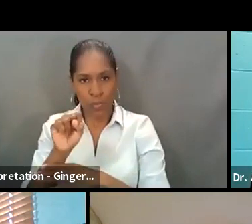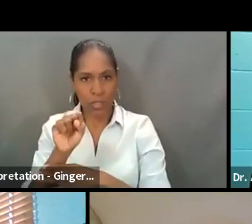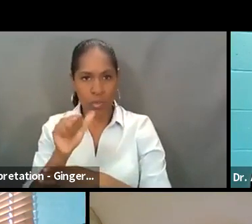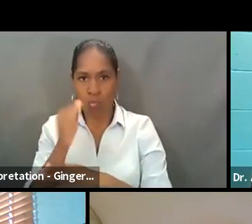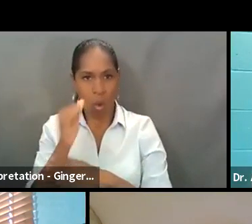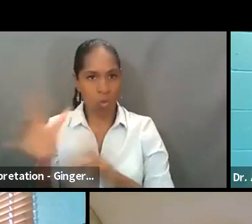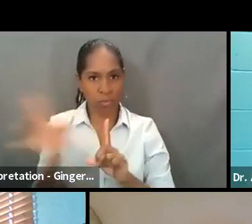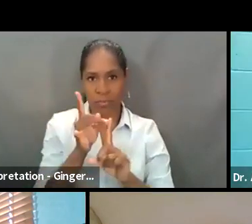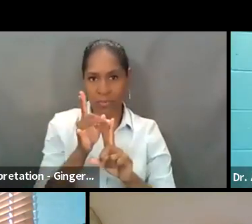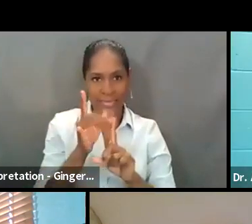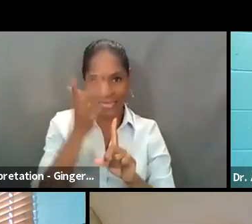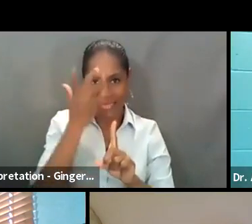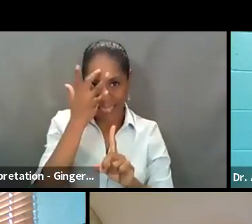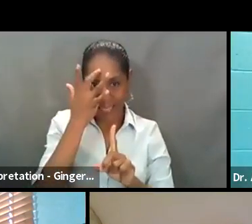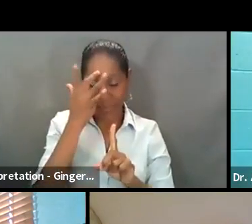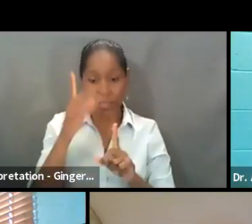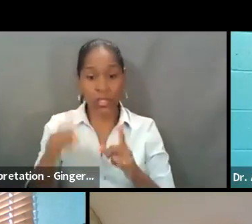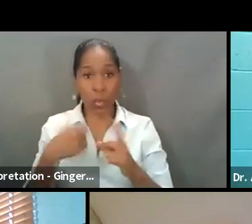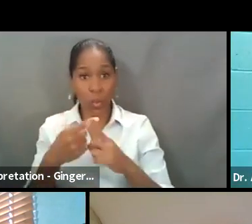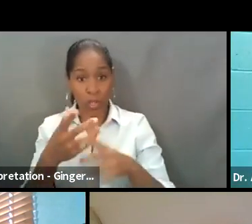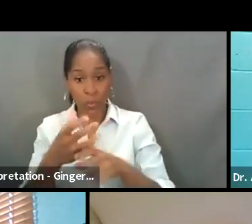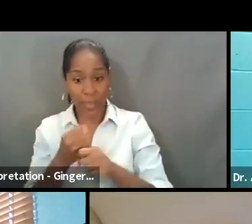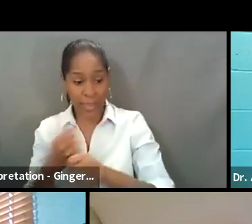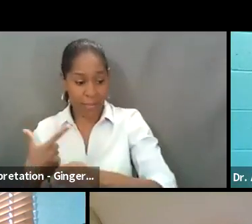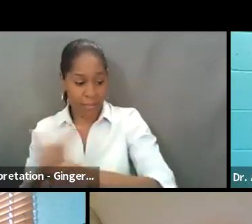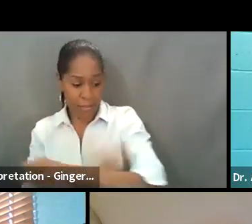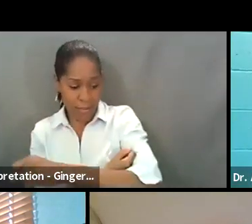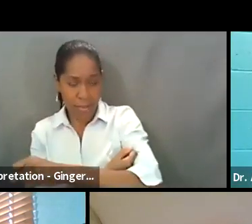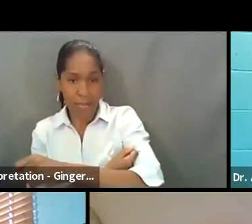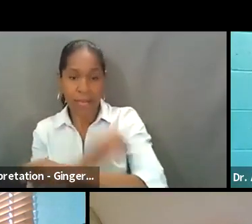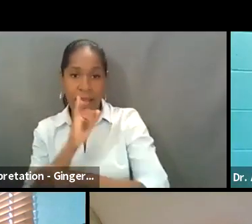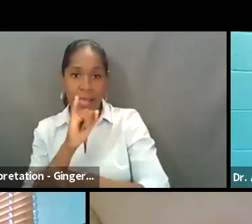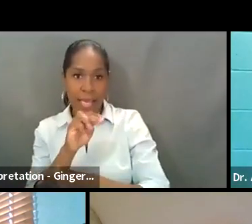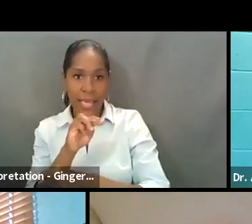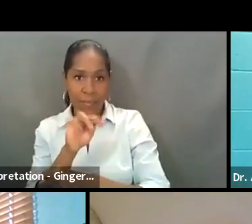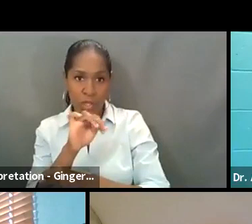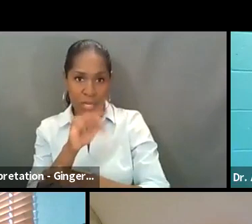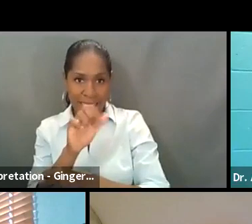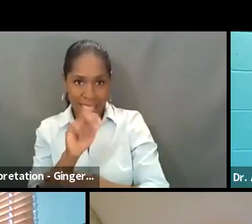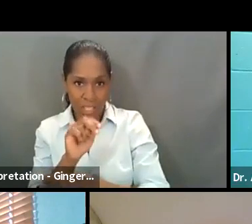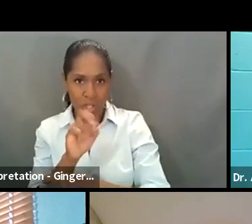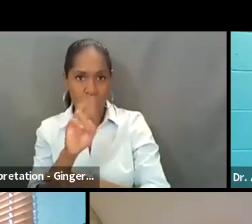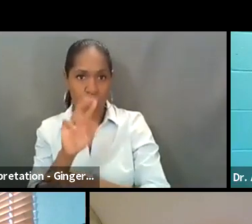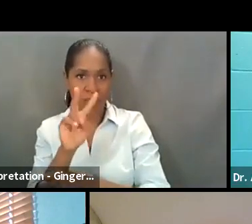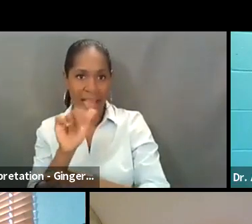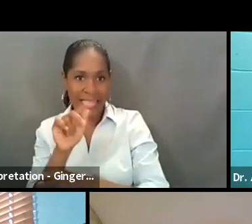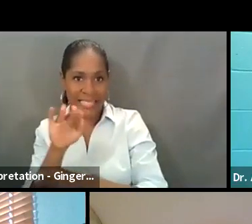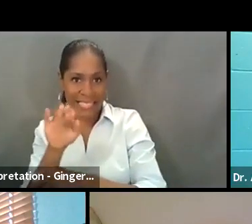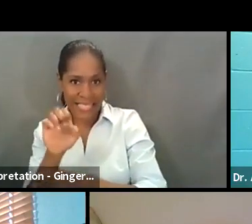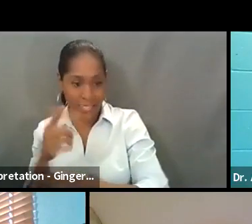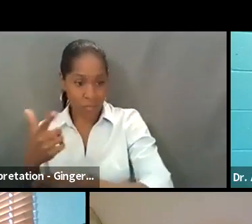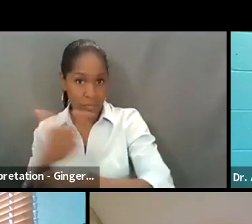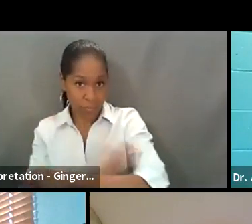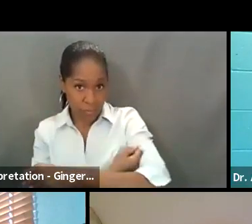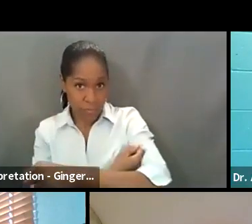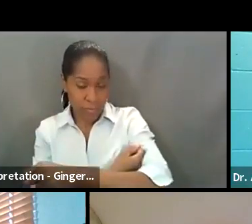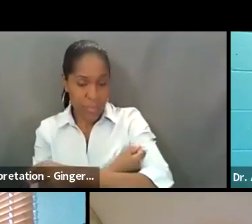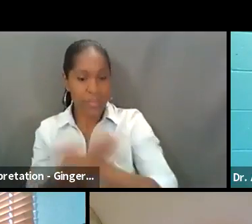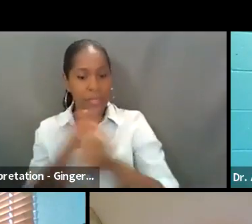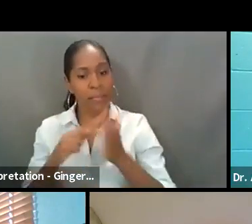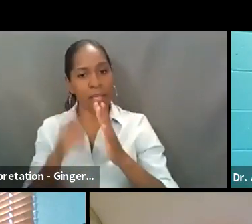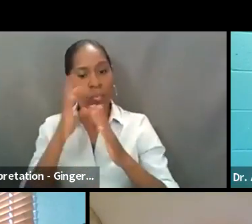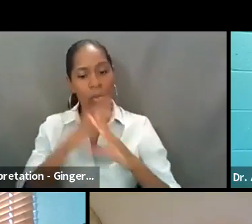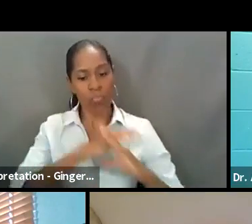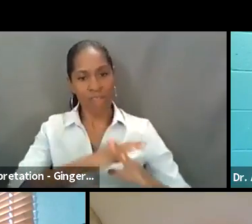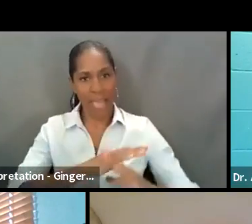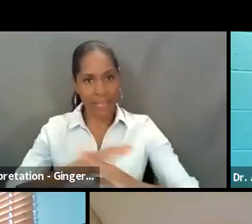when you get an immunization or a vaccine, you're hopefully preventing the disease or